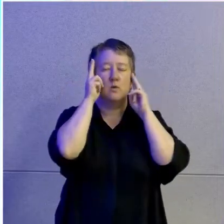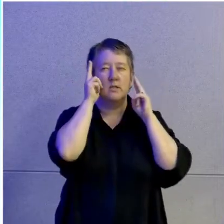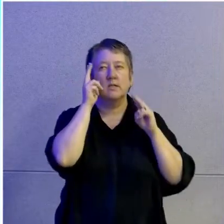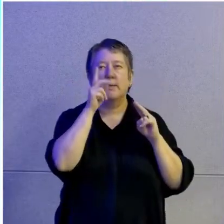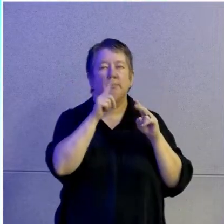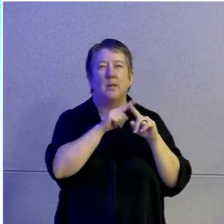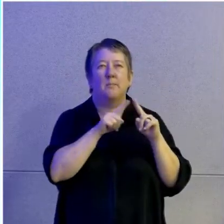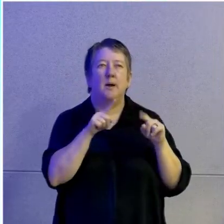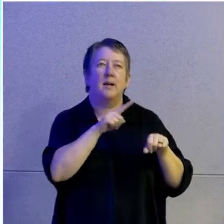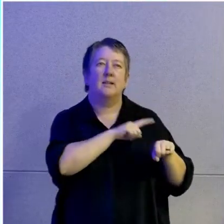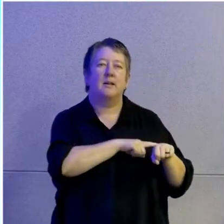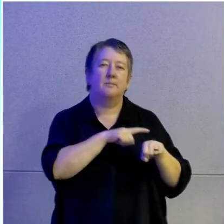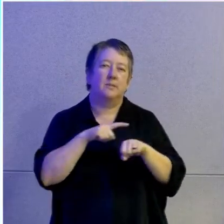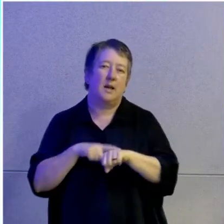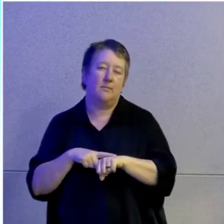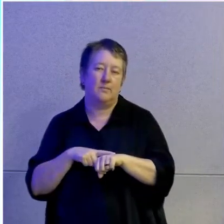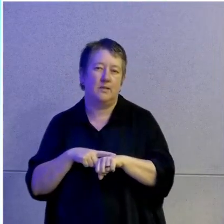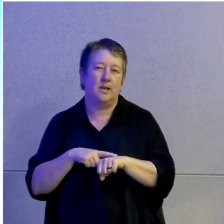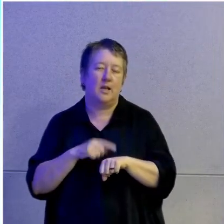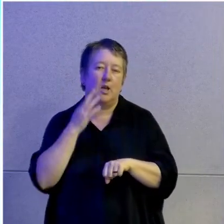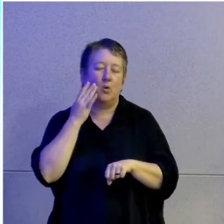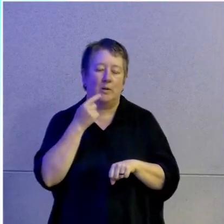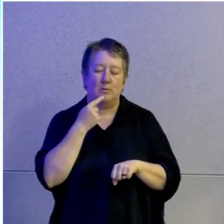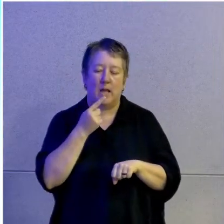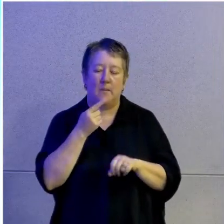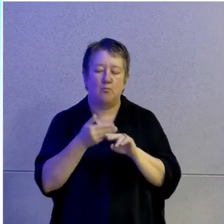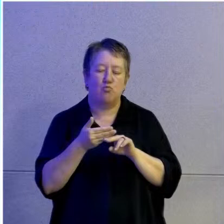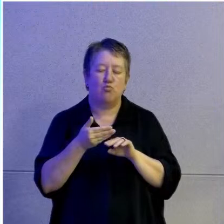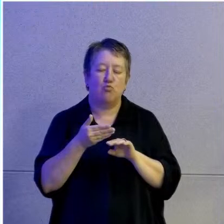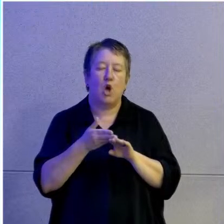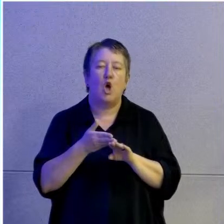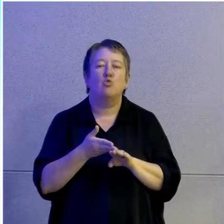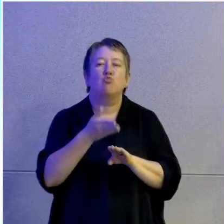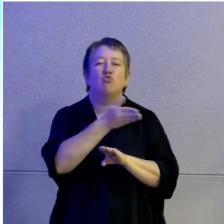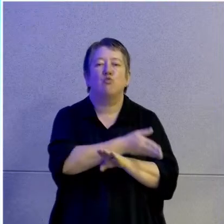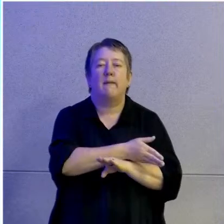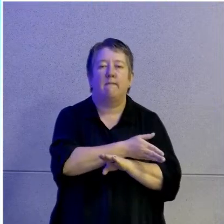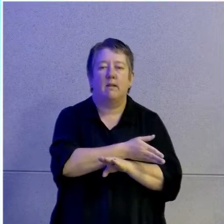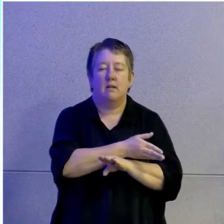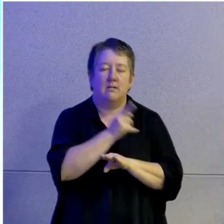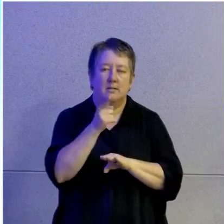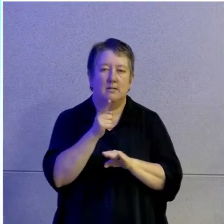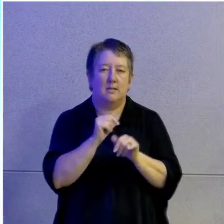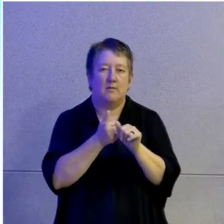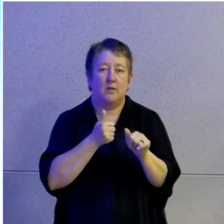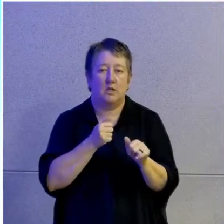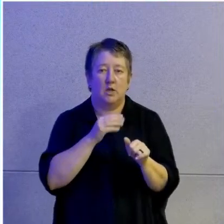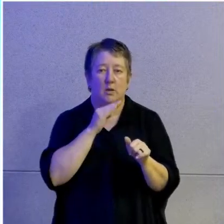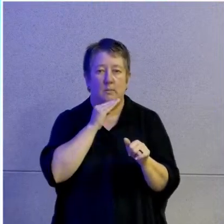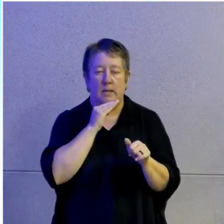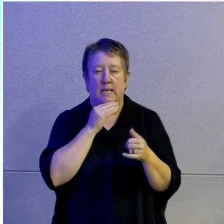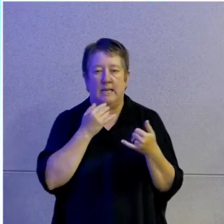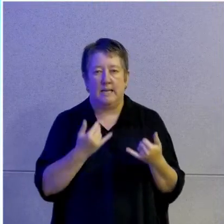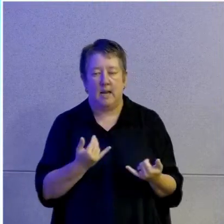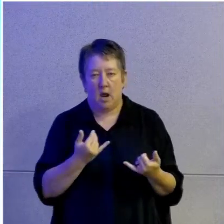sometimes when we put this word previously, it's as if it's now disadvantaged.